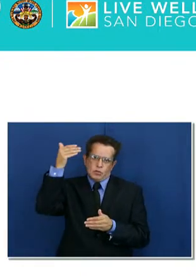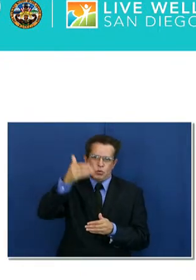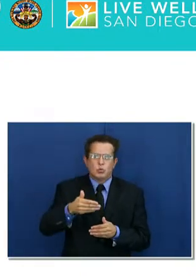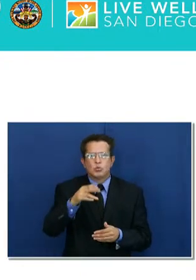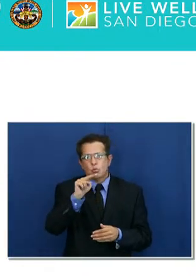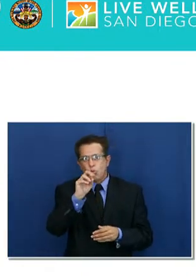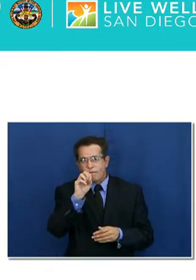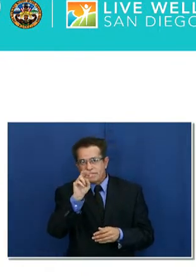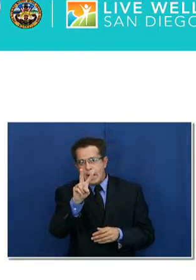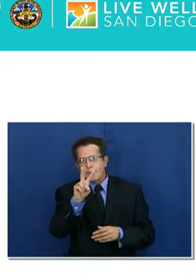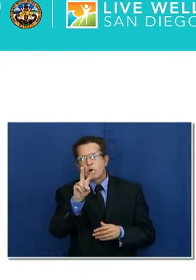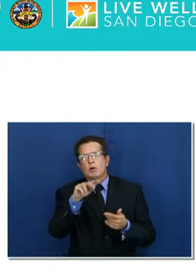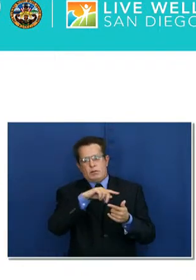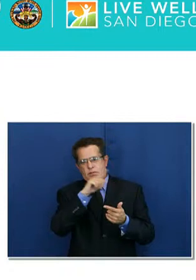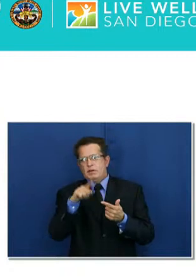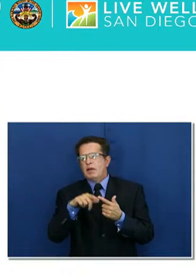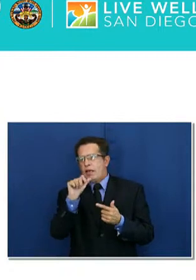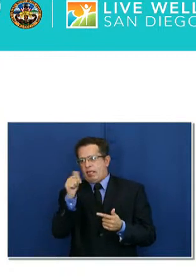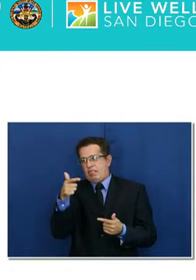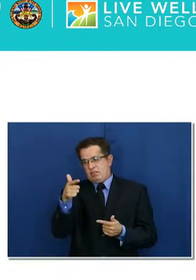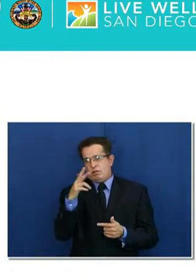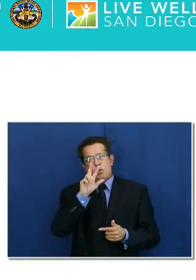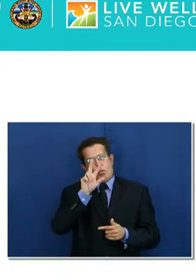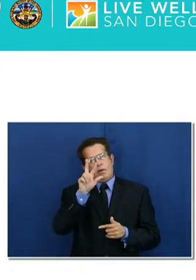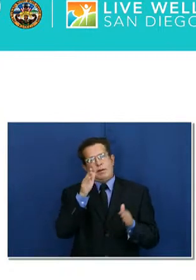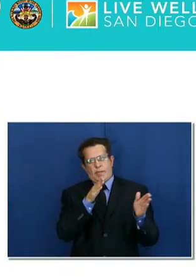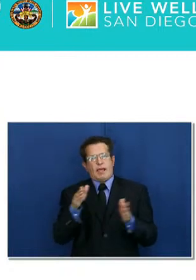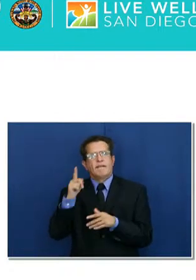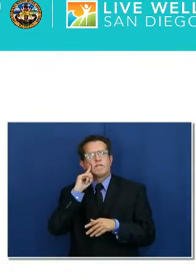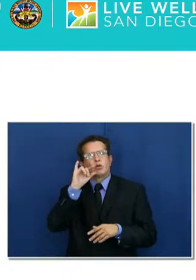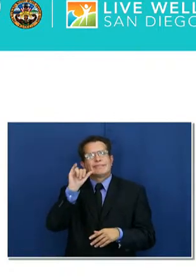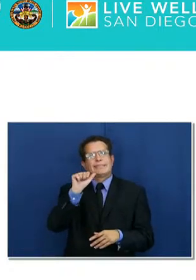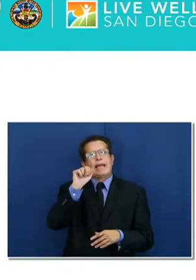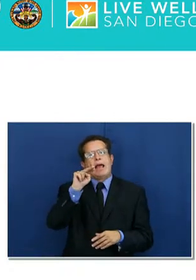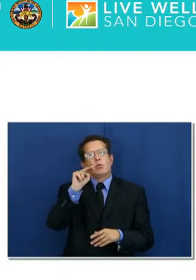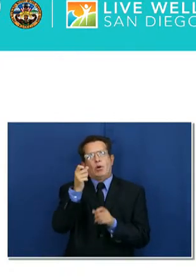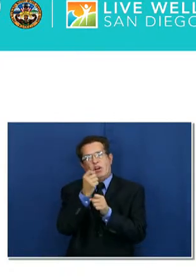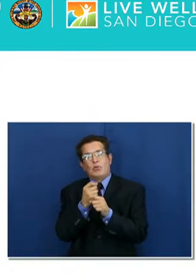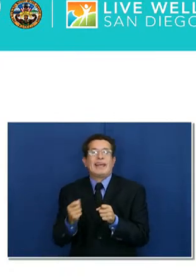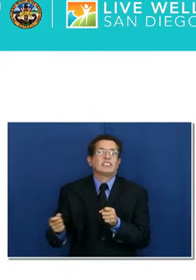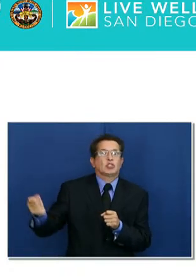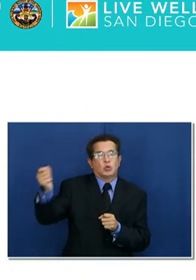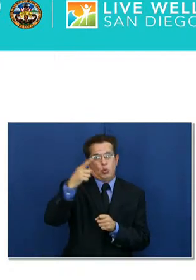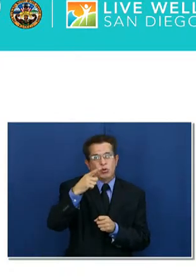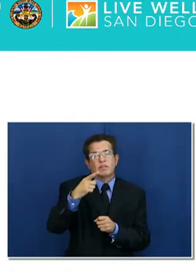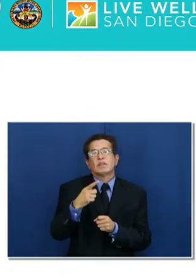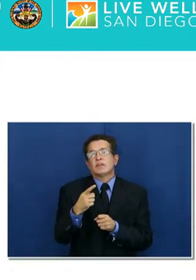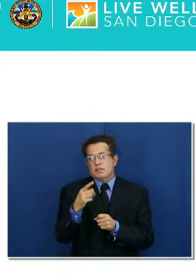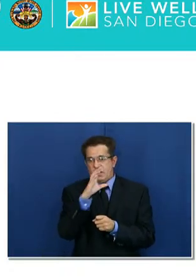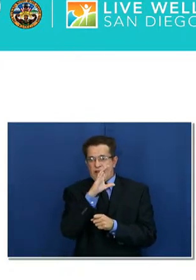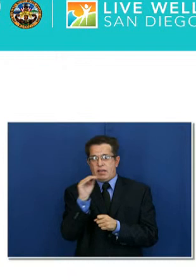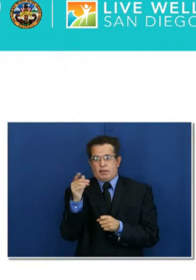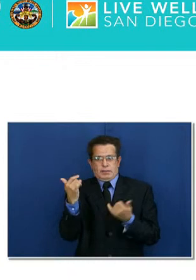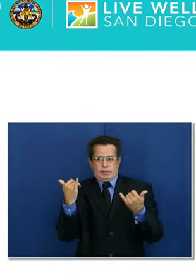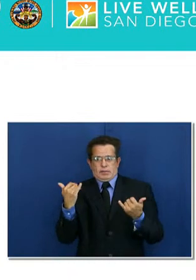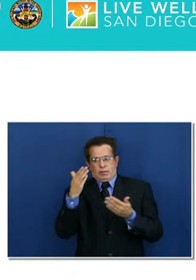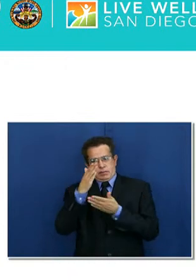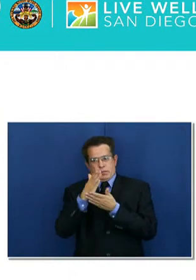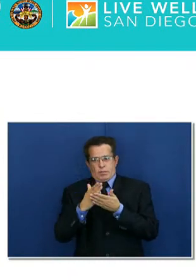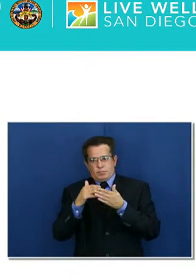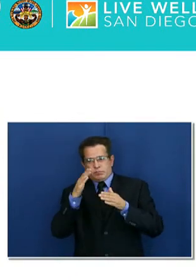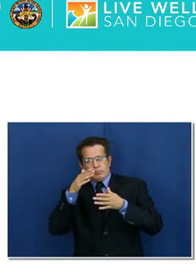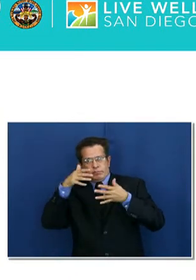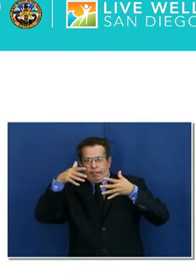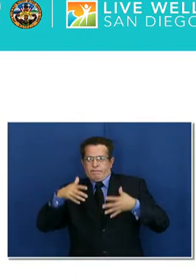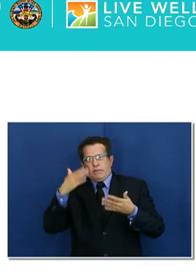are targeting to reopen in January next year. And there is currently uncertainty for the reopening status of